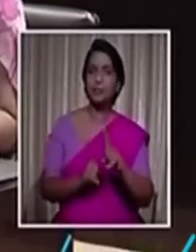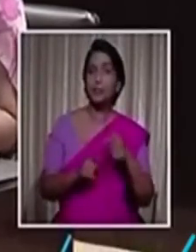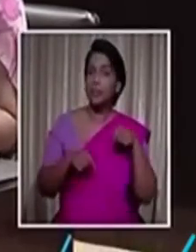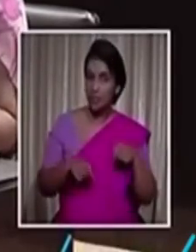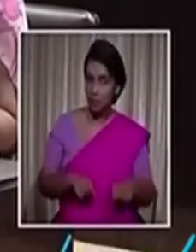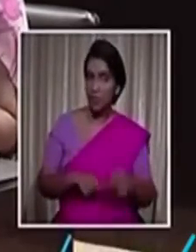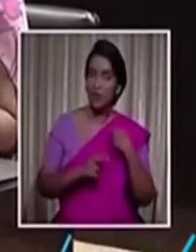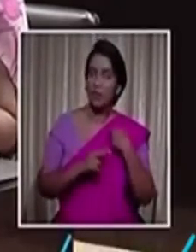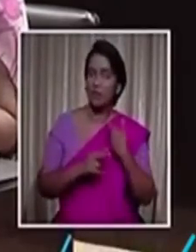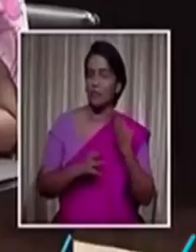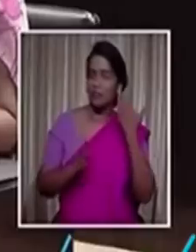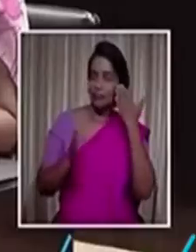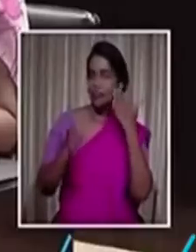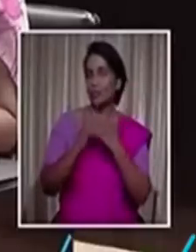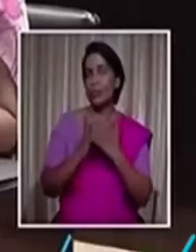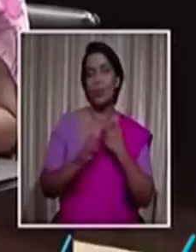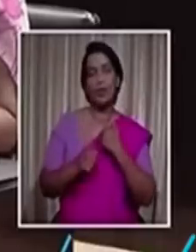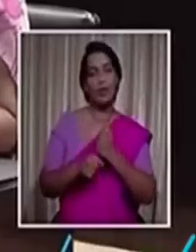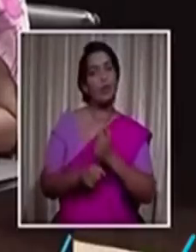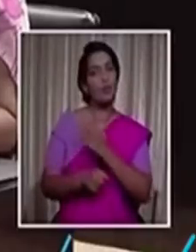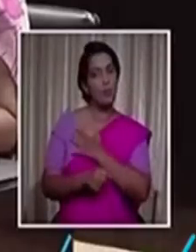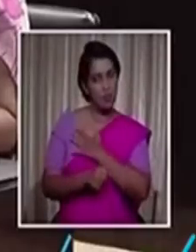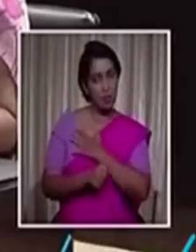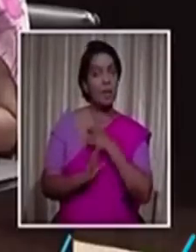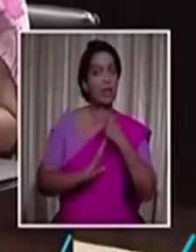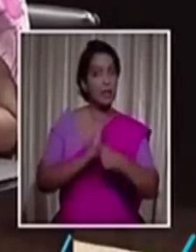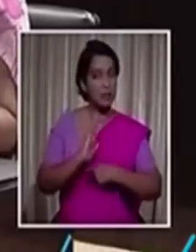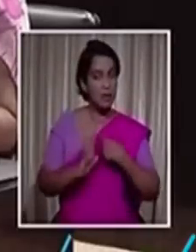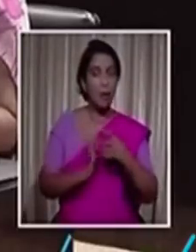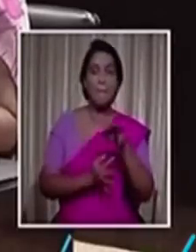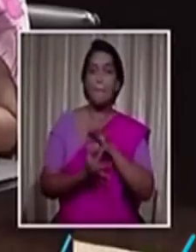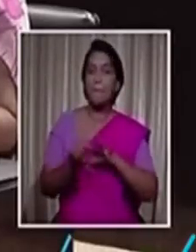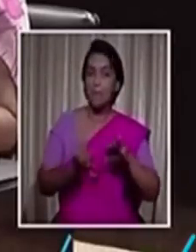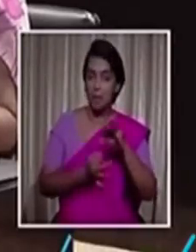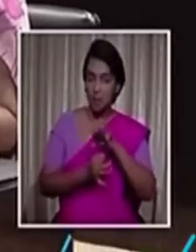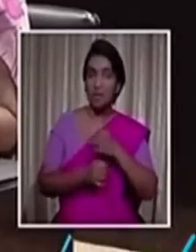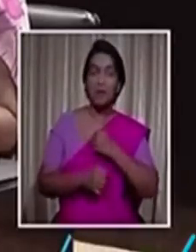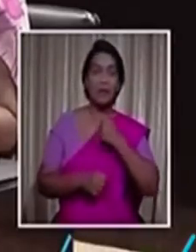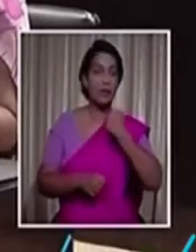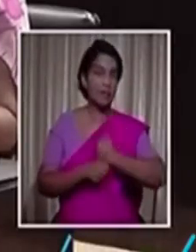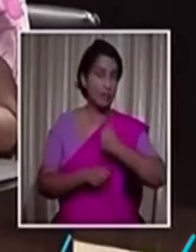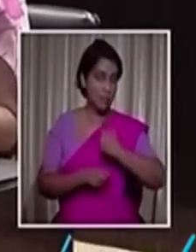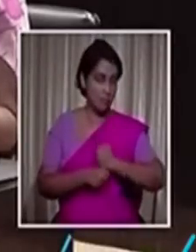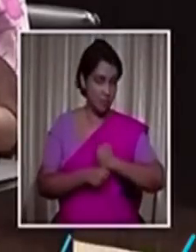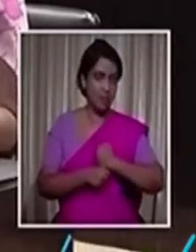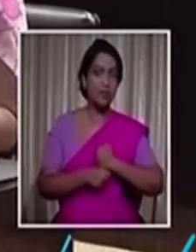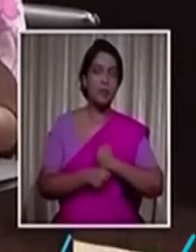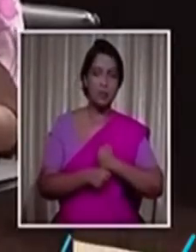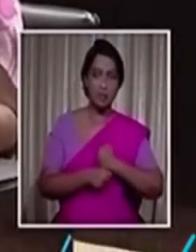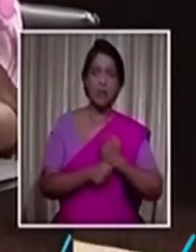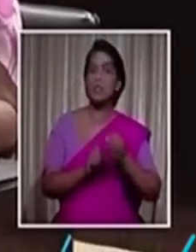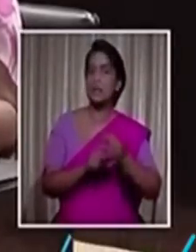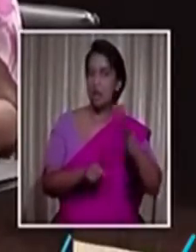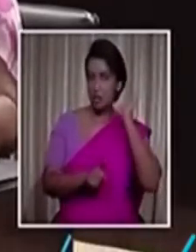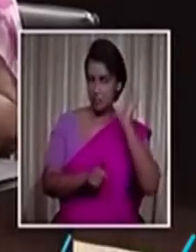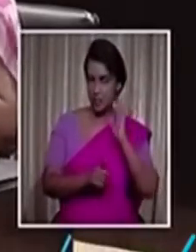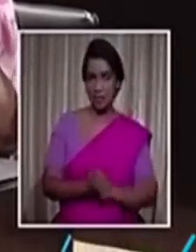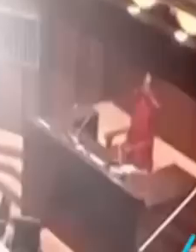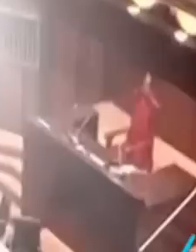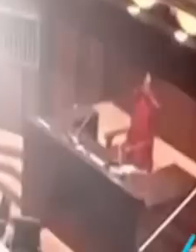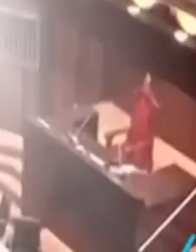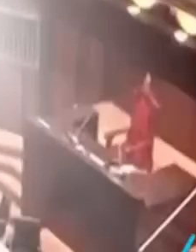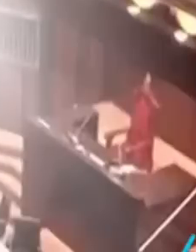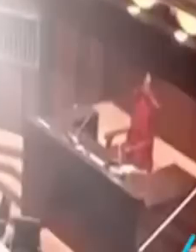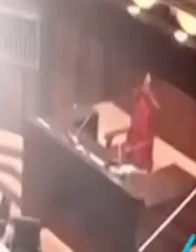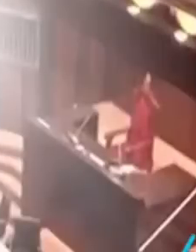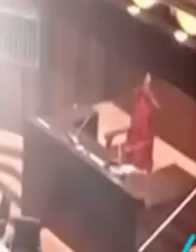After reading the President's resignation letter, the Secretary General of Parliament informed the MPs of the mechanism through which the new President is